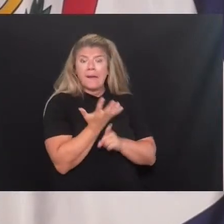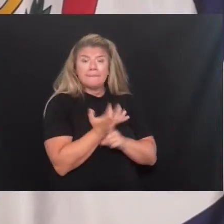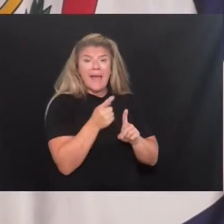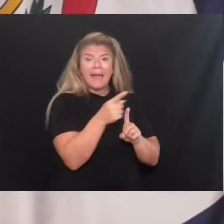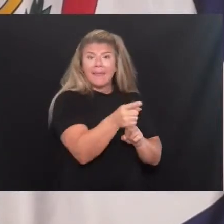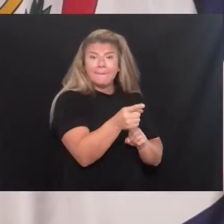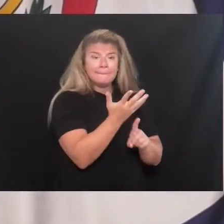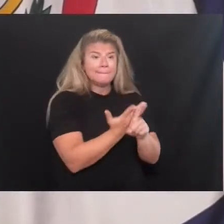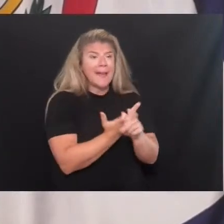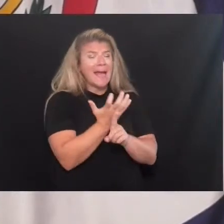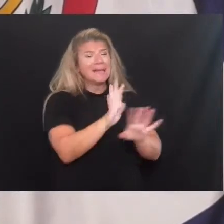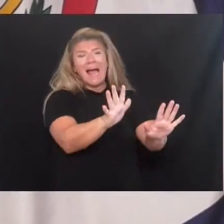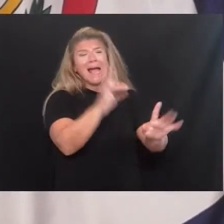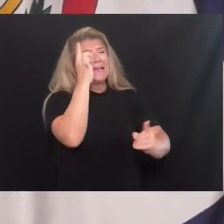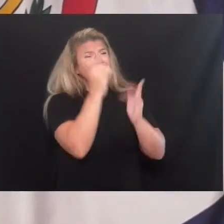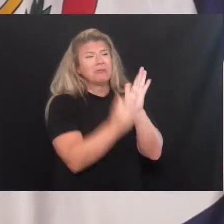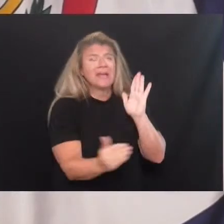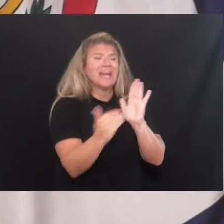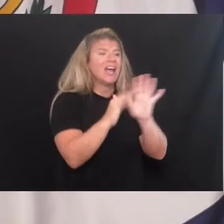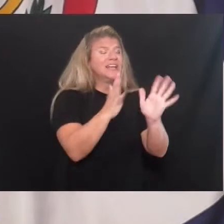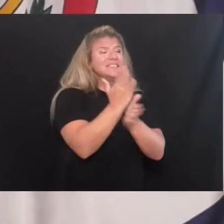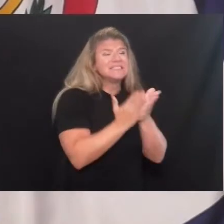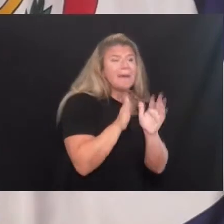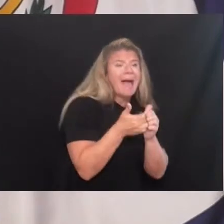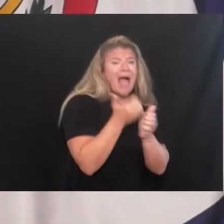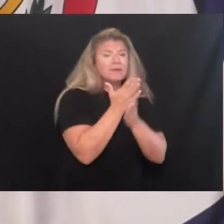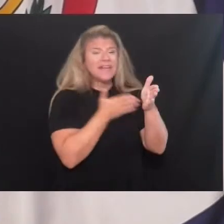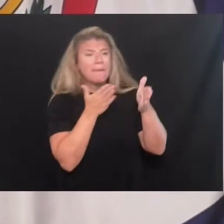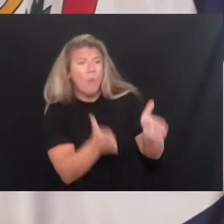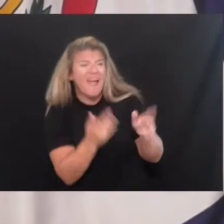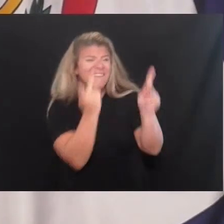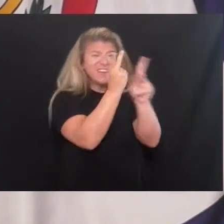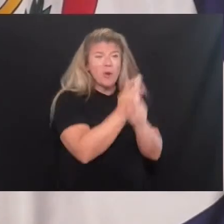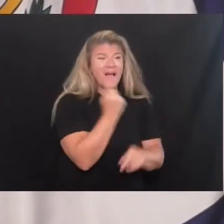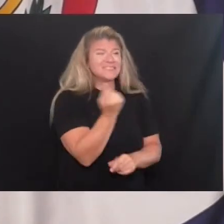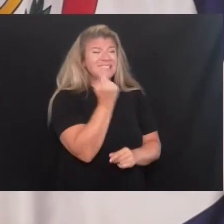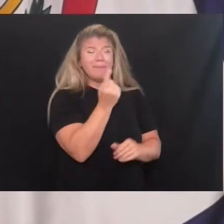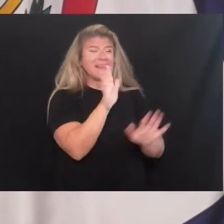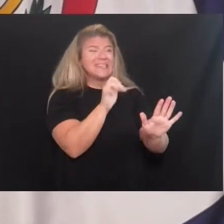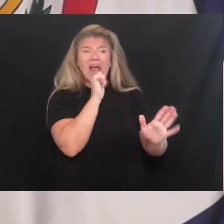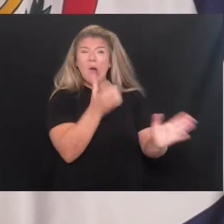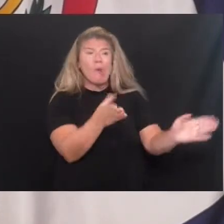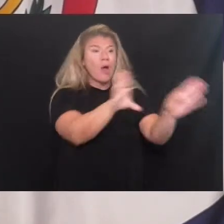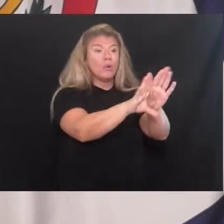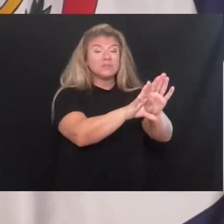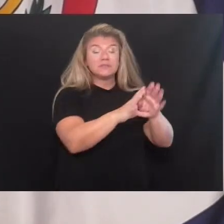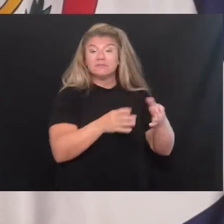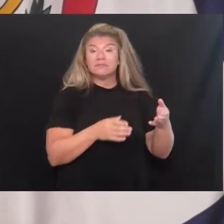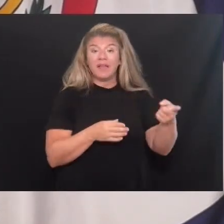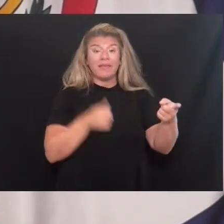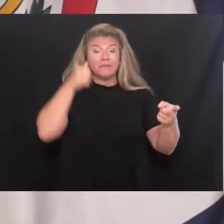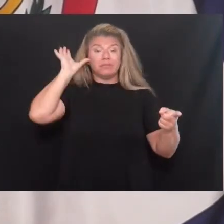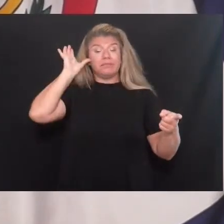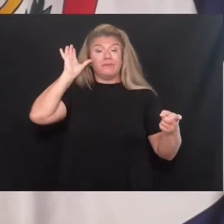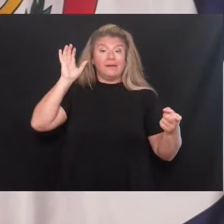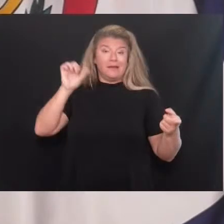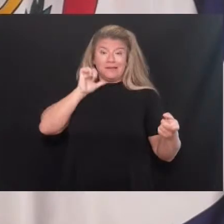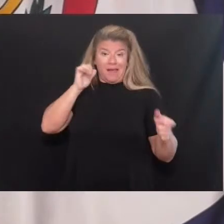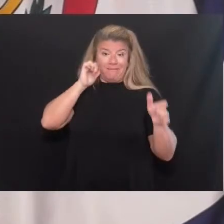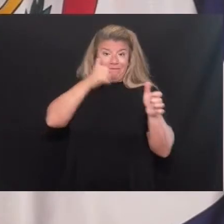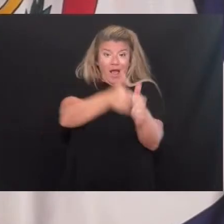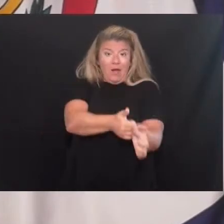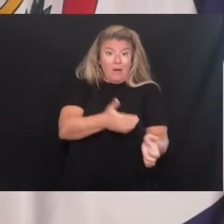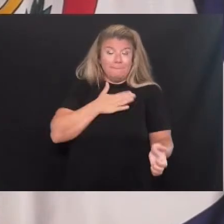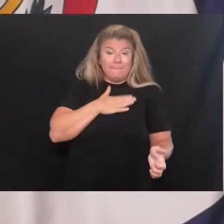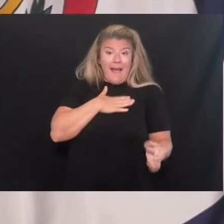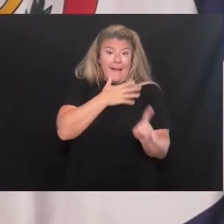absolutely reconsider, some way, somehow reconsider, and it just fell on deaf ears. From the standpoint